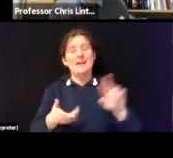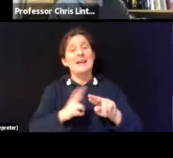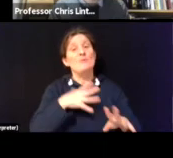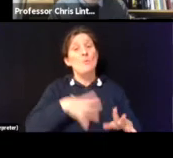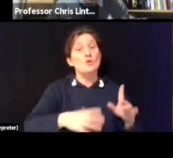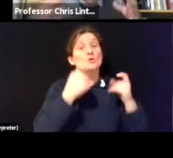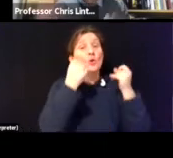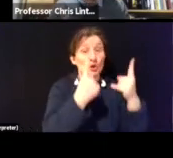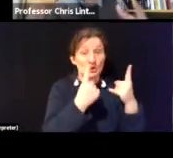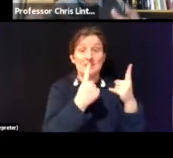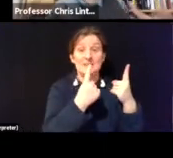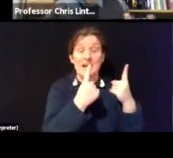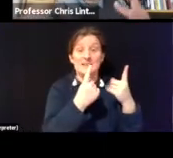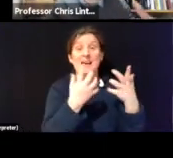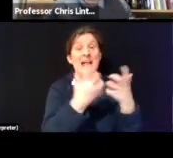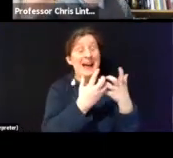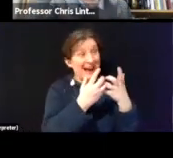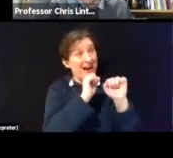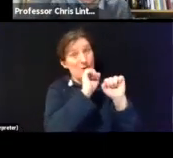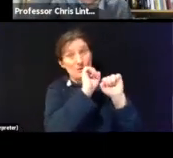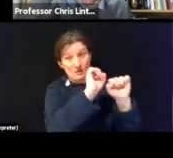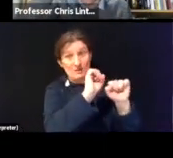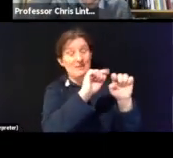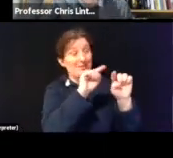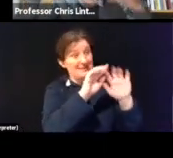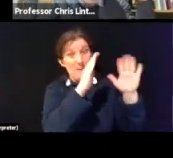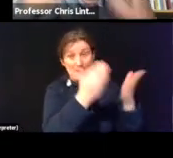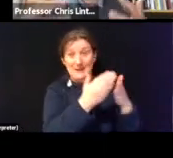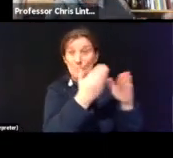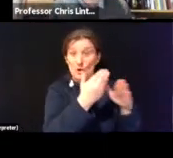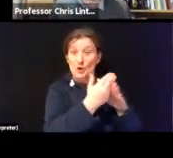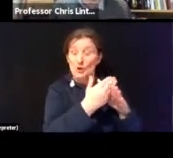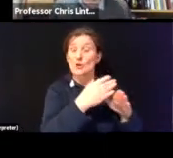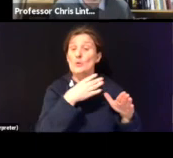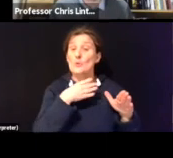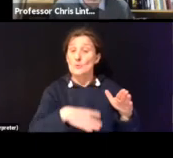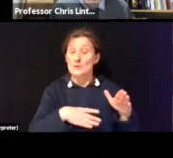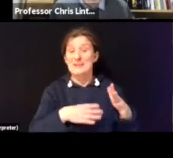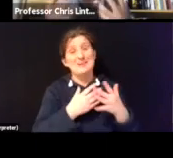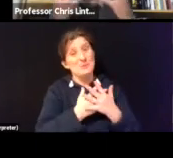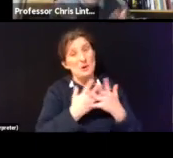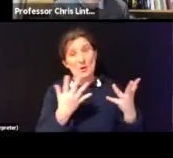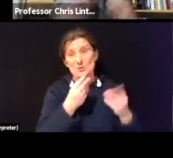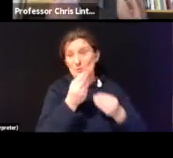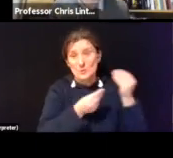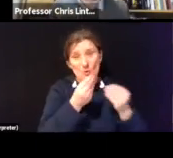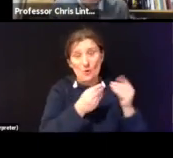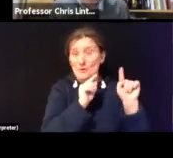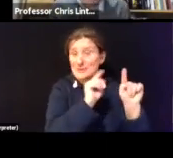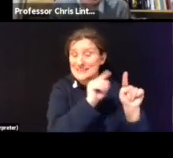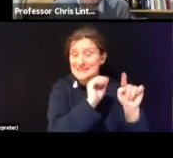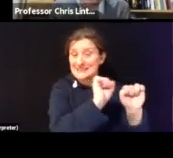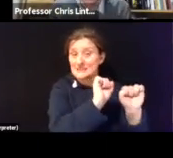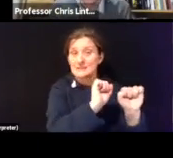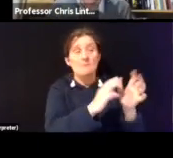to understand how these things called planets work, we need as many different stories as possible. So the fact that it's Mars-like,